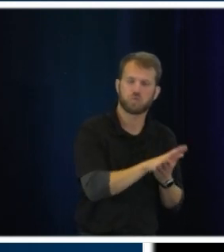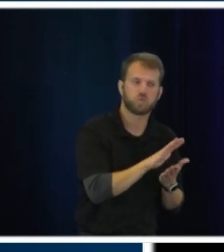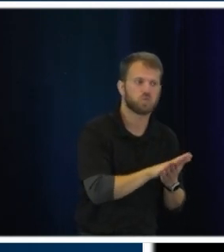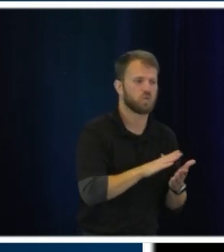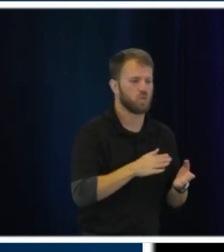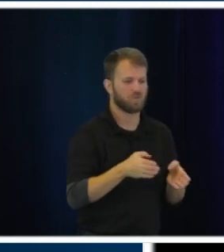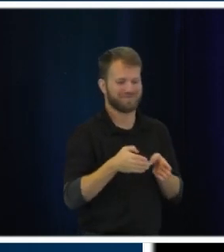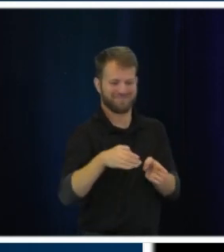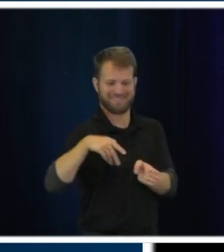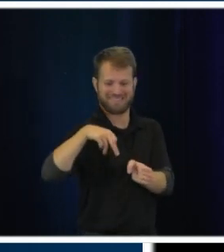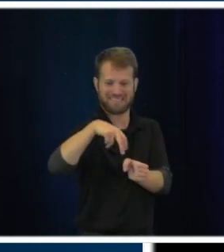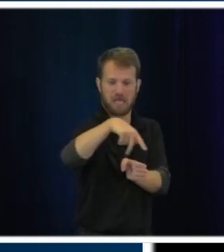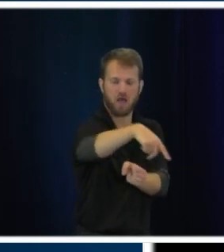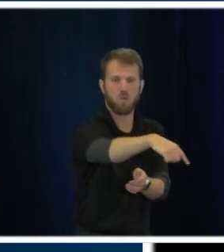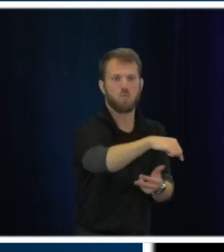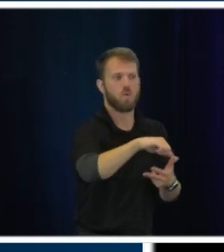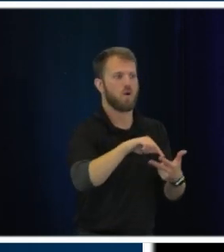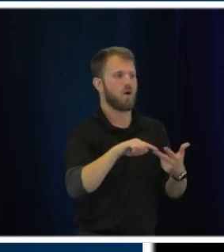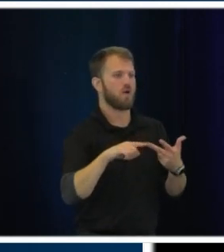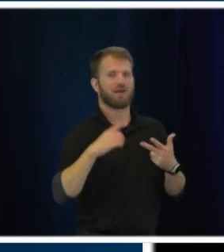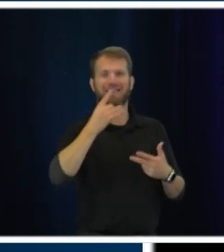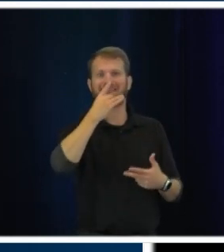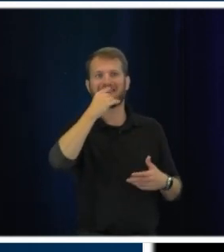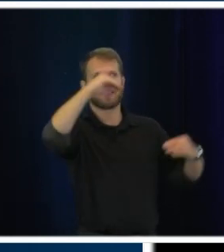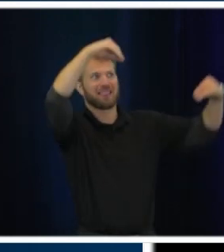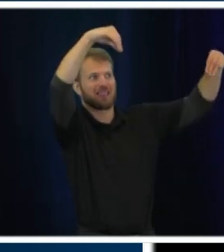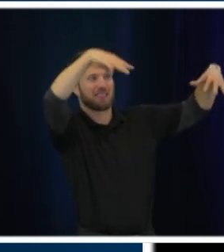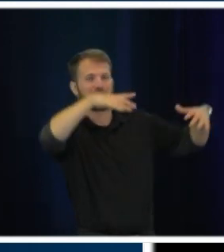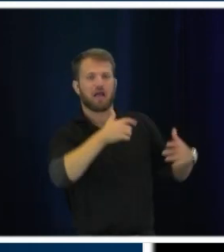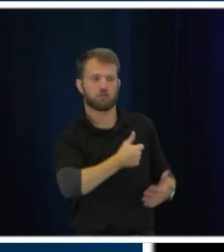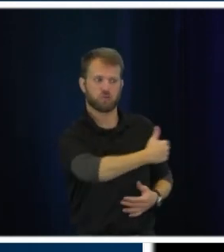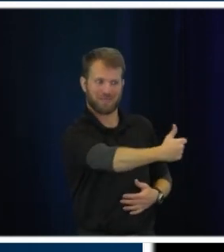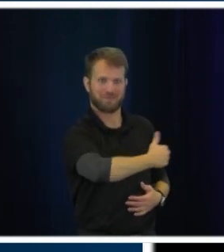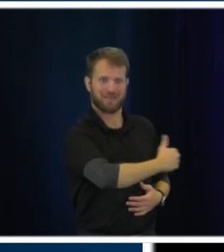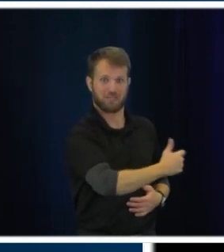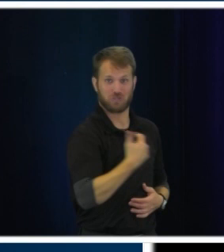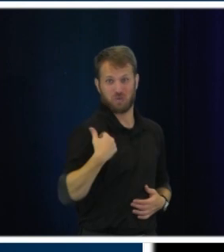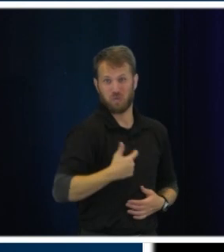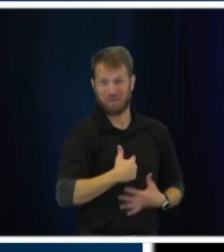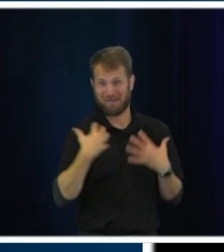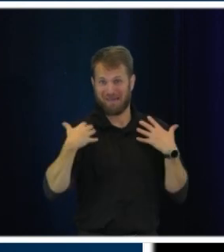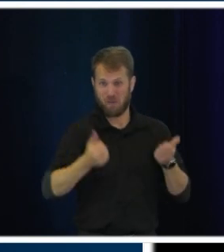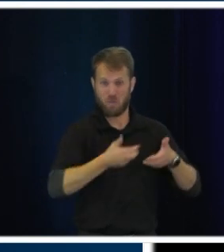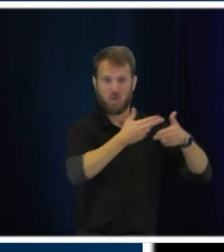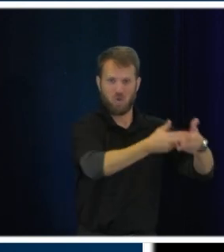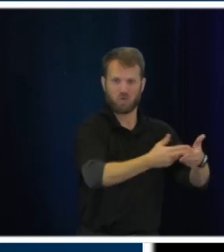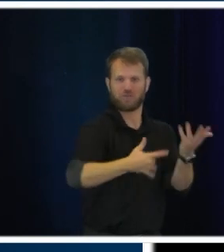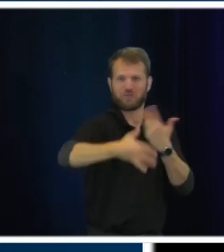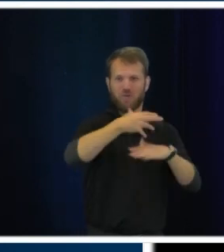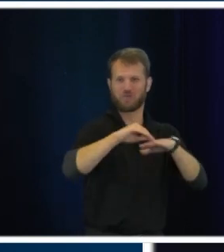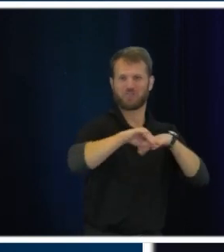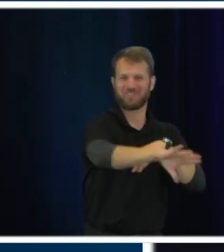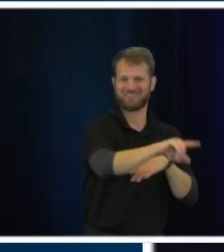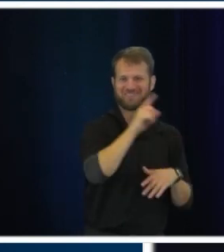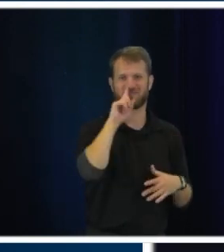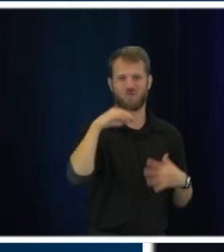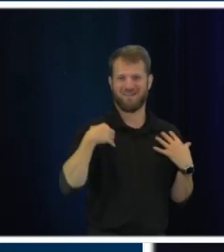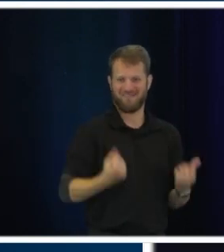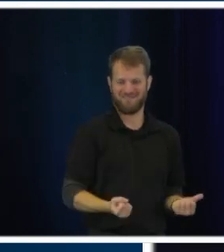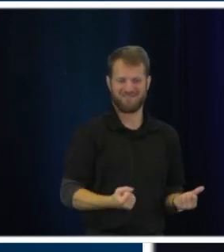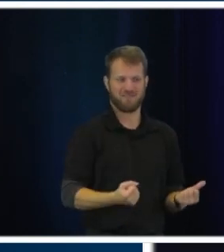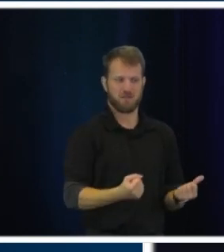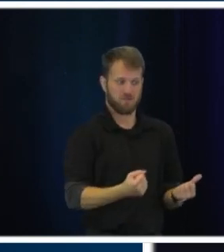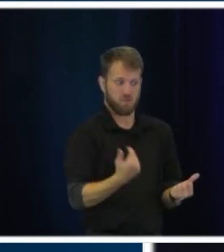lighting, transportation, all the things that we call in health the social determinants of health. All the things we need.